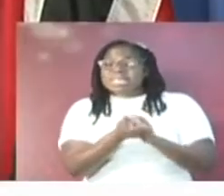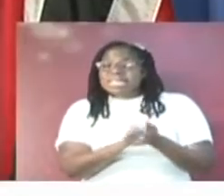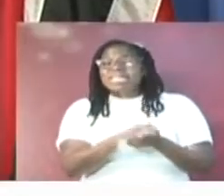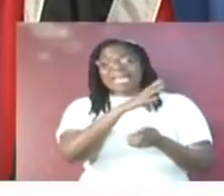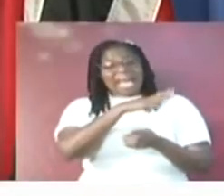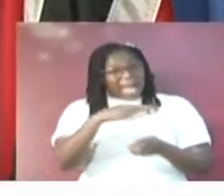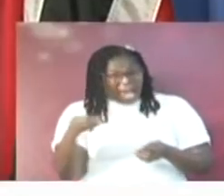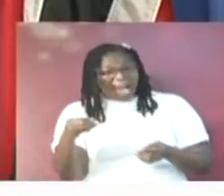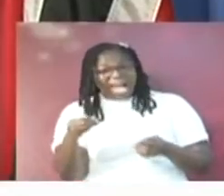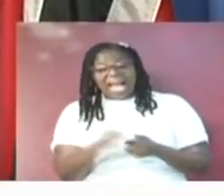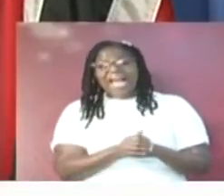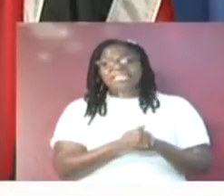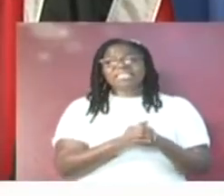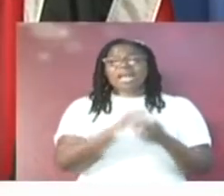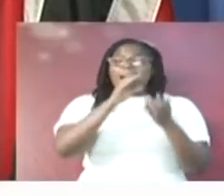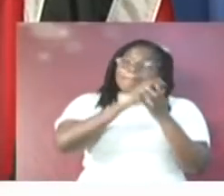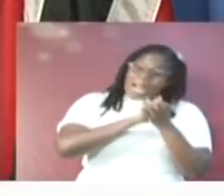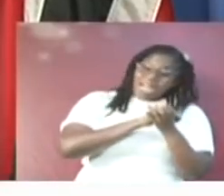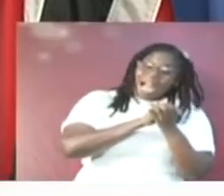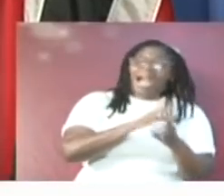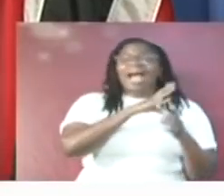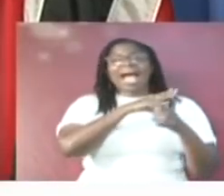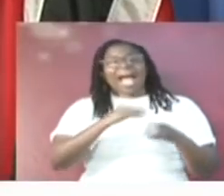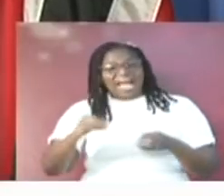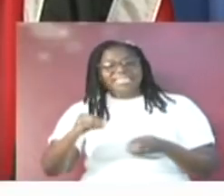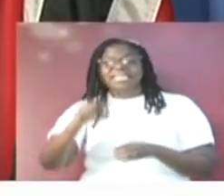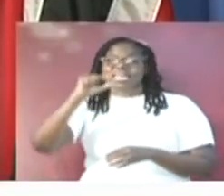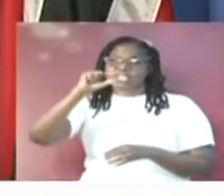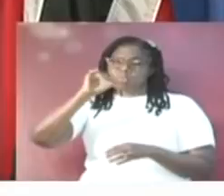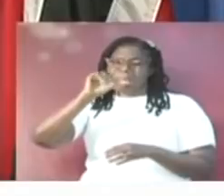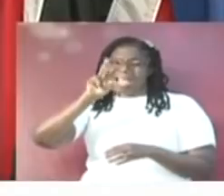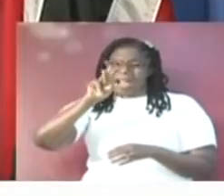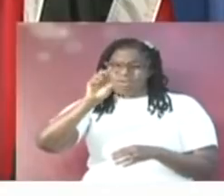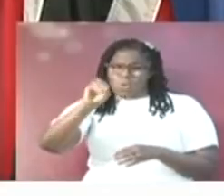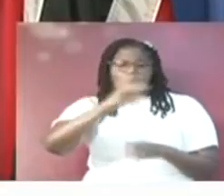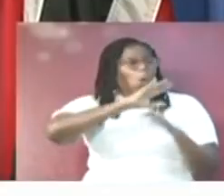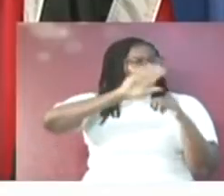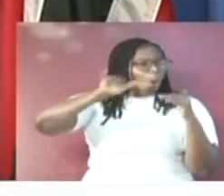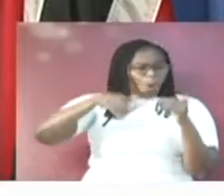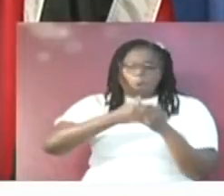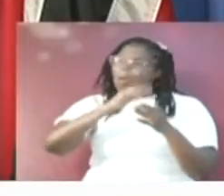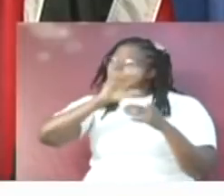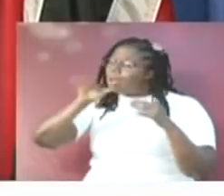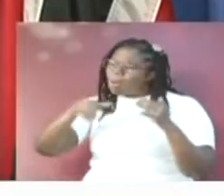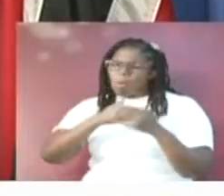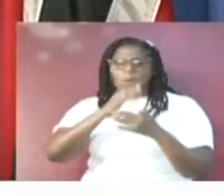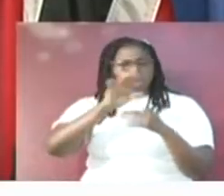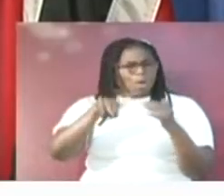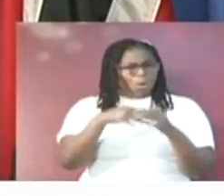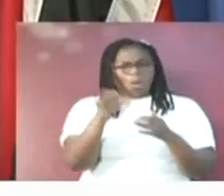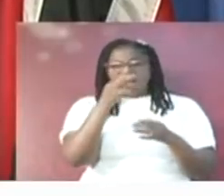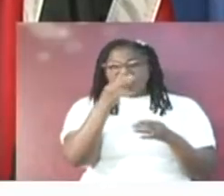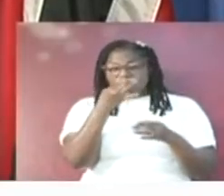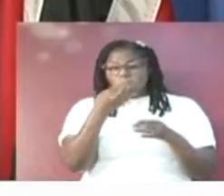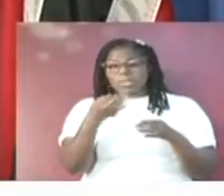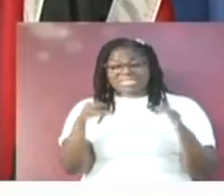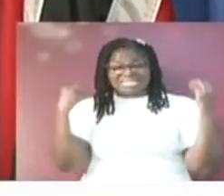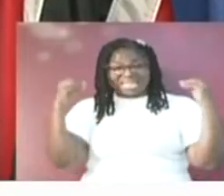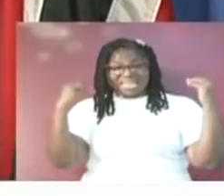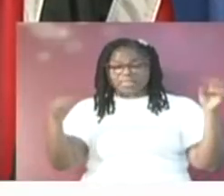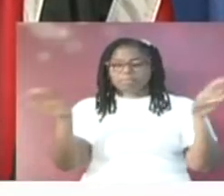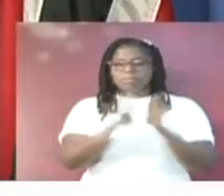I am sure that there will be inconvenience here, but the corollary to that is I'm sure that most people, if not